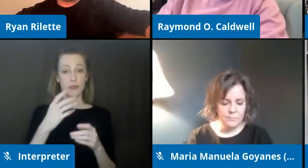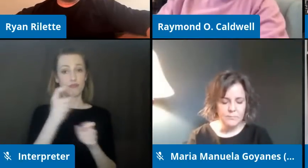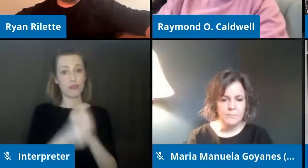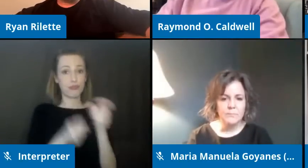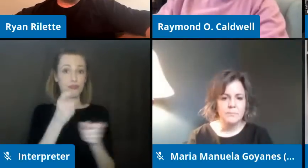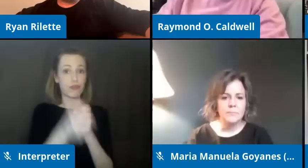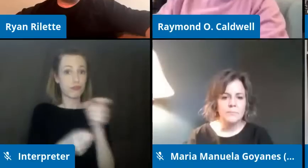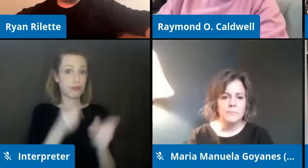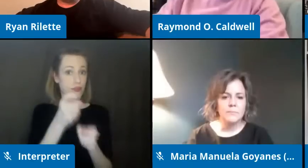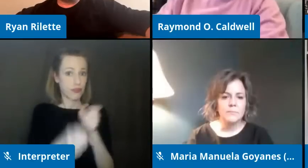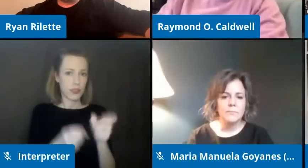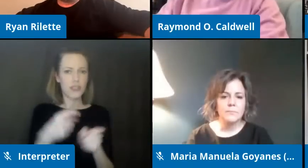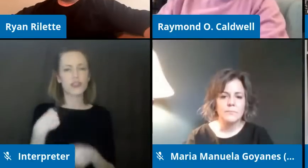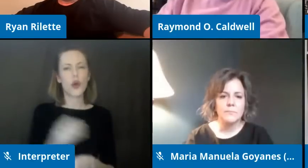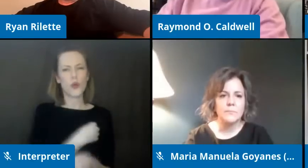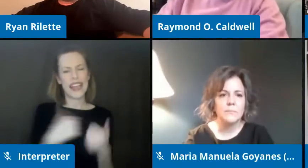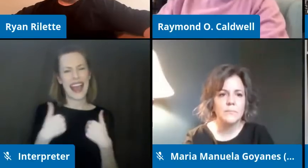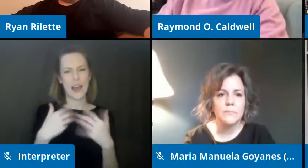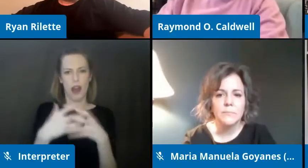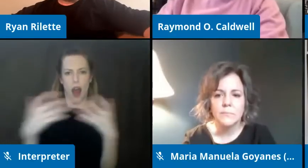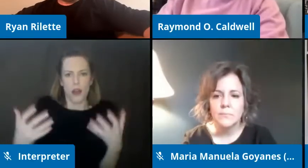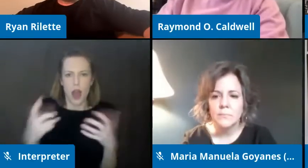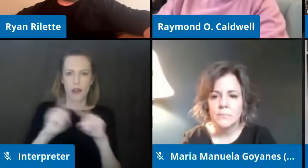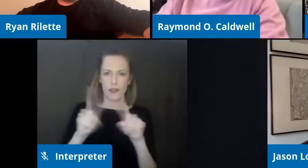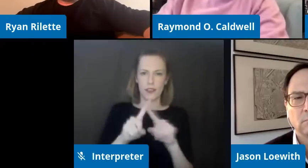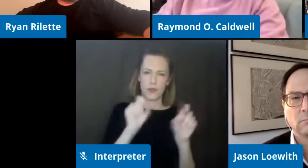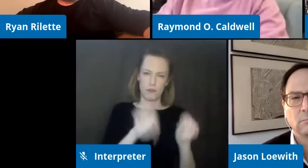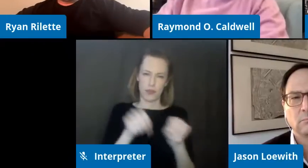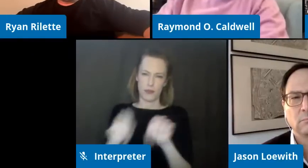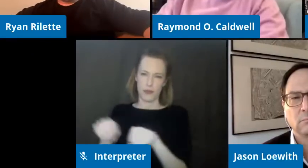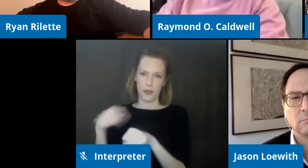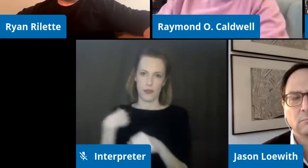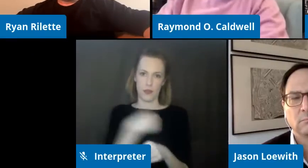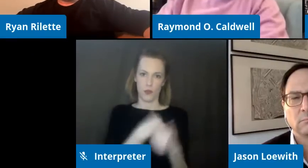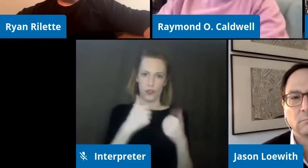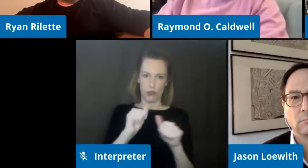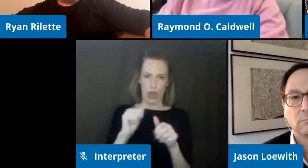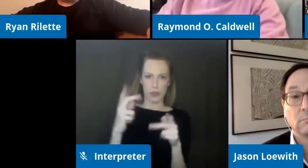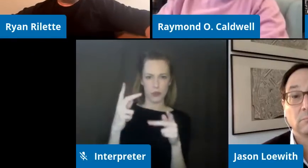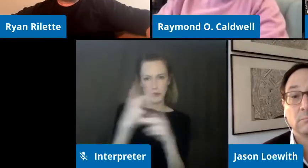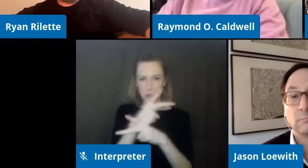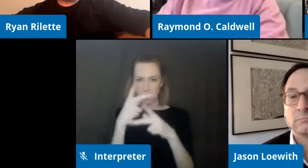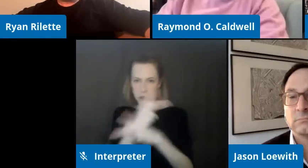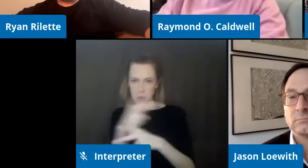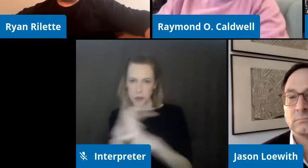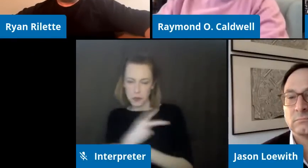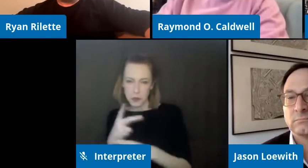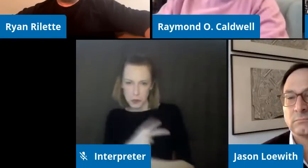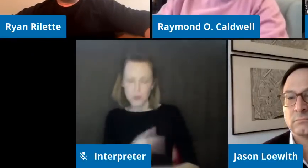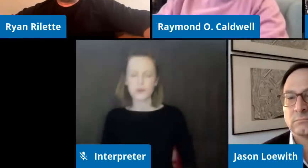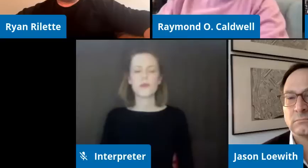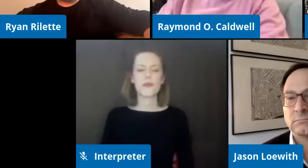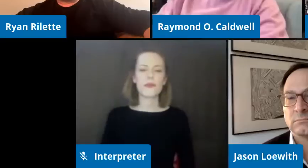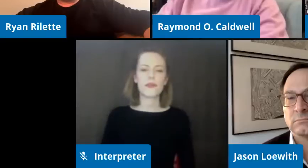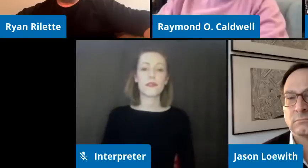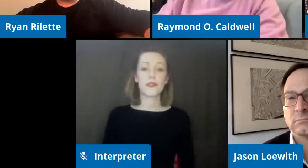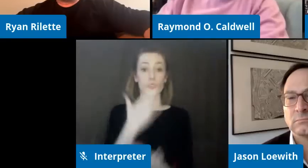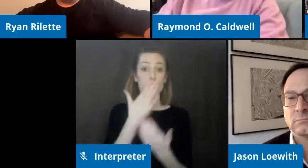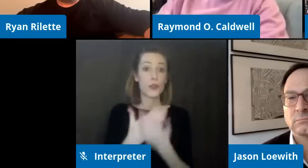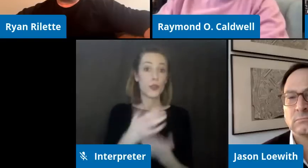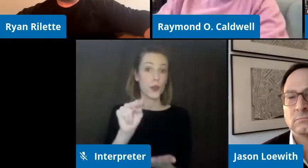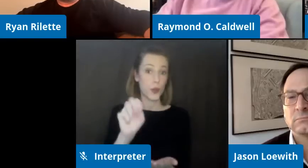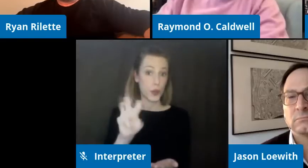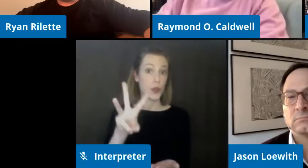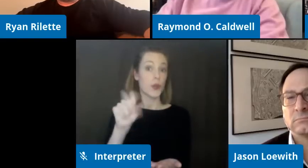out all the different contingencies for. The good news is that we're in a pretty good place right now. I mean, we definitely